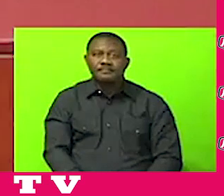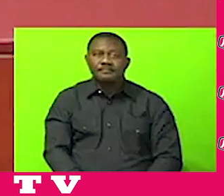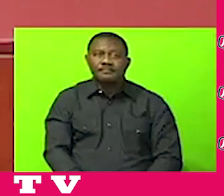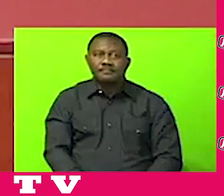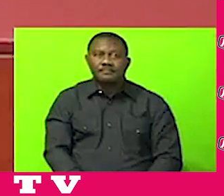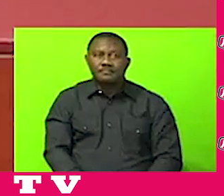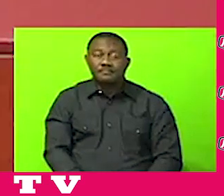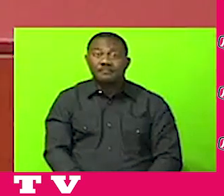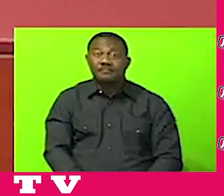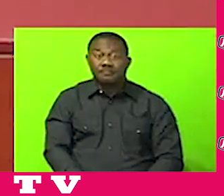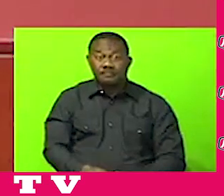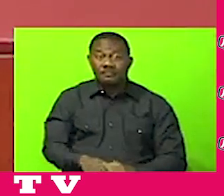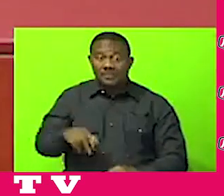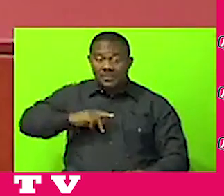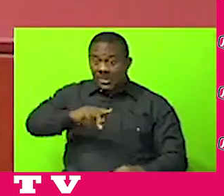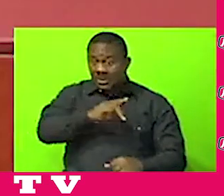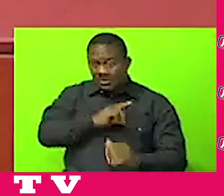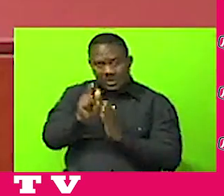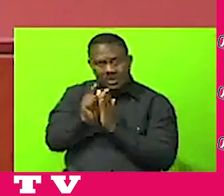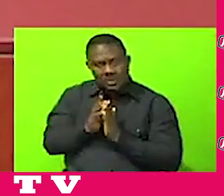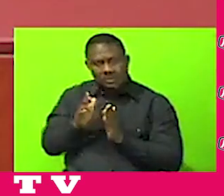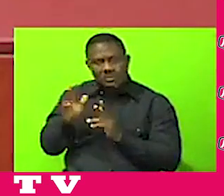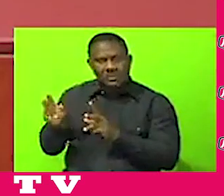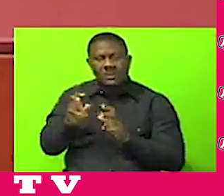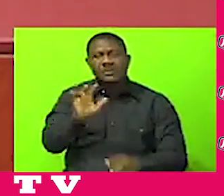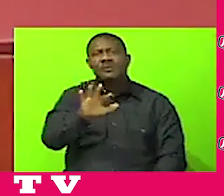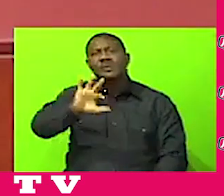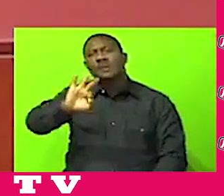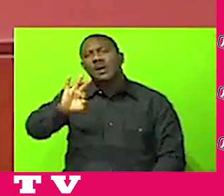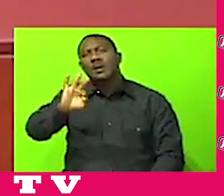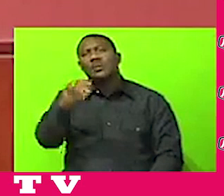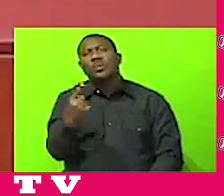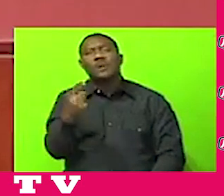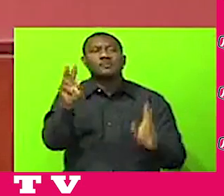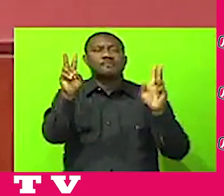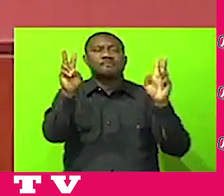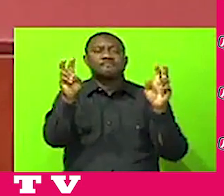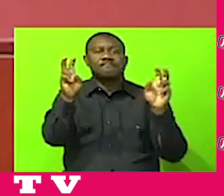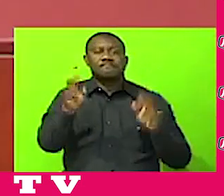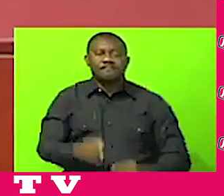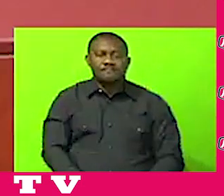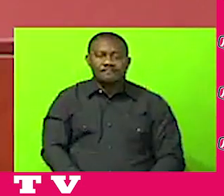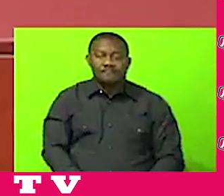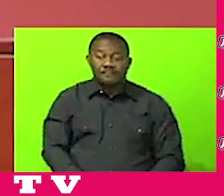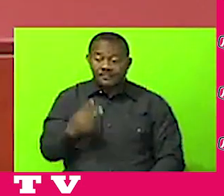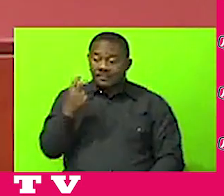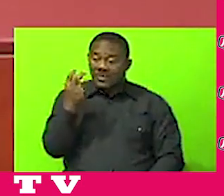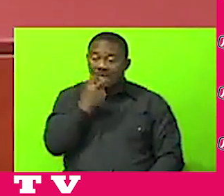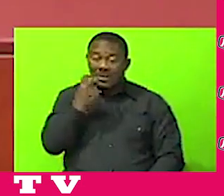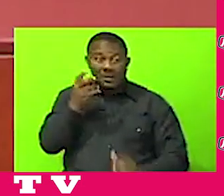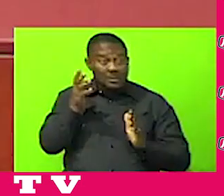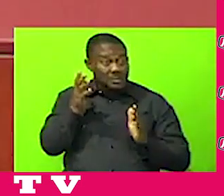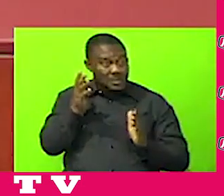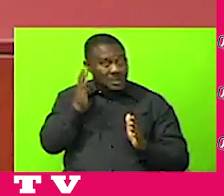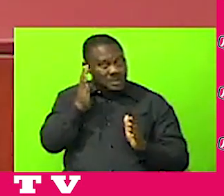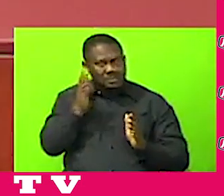I want to quote Standing Orders 59(1). It says, the Speaker may, in